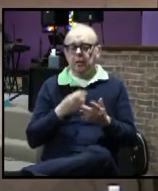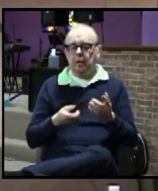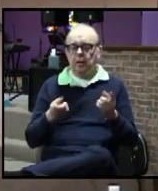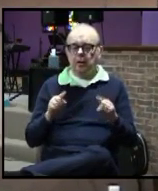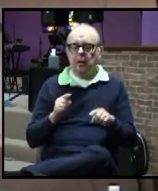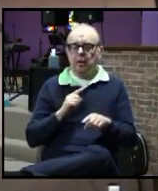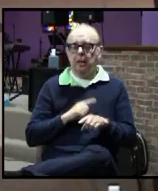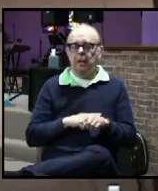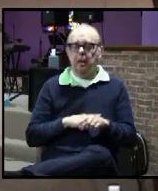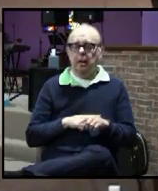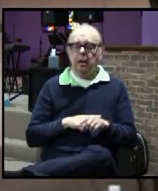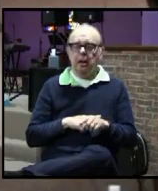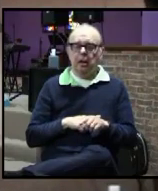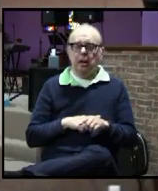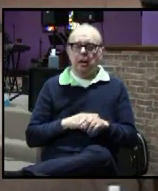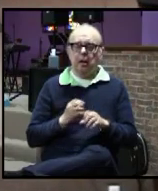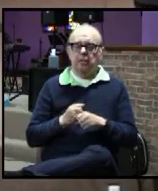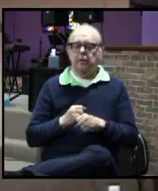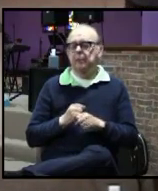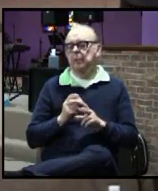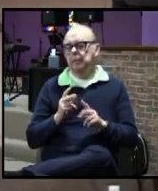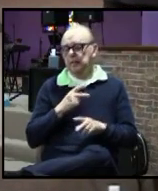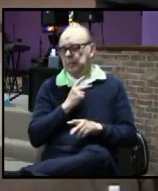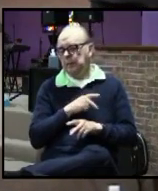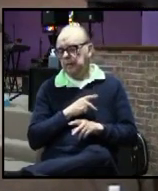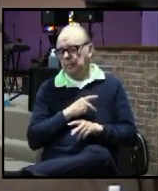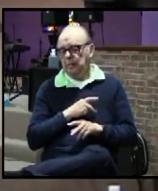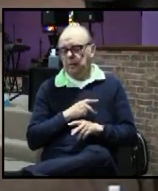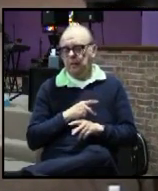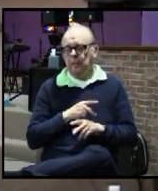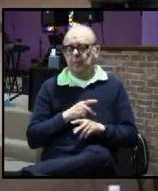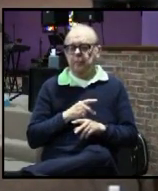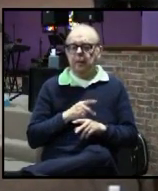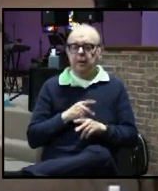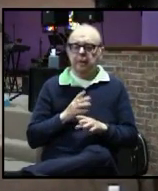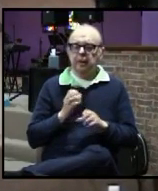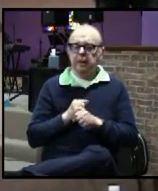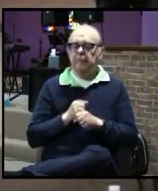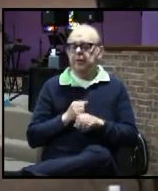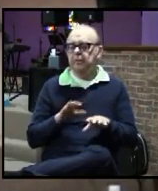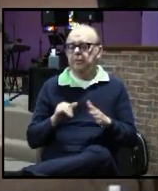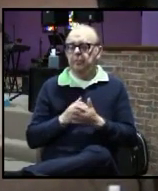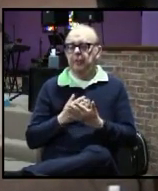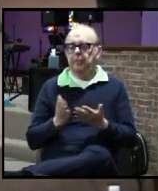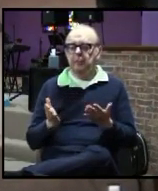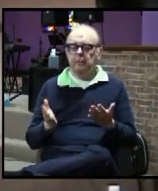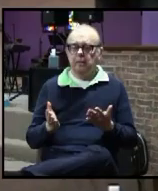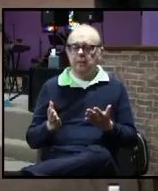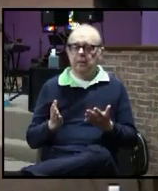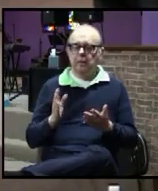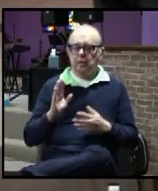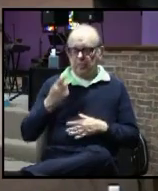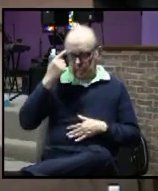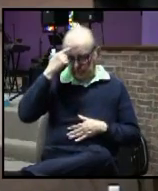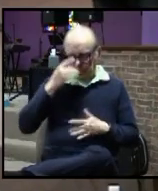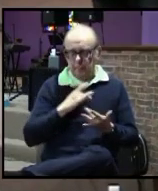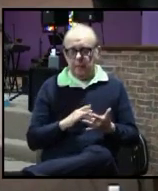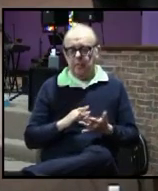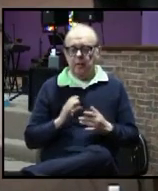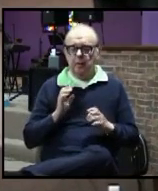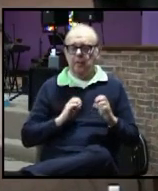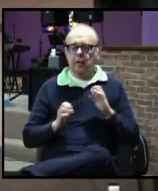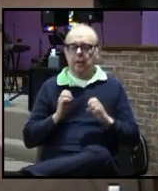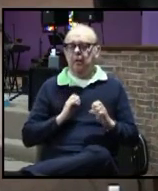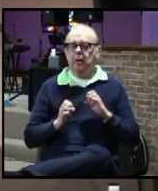what happens at this time when we kind of start to make it personal, we start to kind of really nailing it down. Here's what happens. Your brain, your heart, and